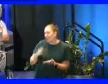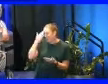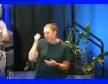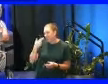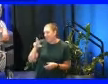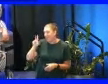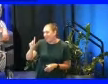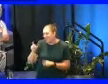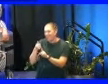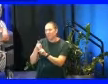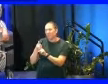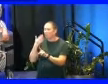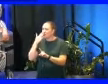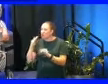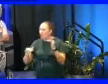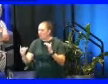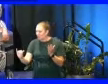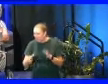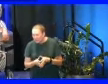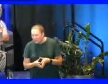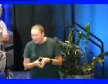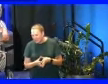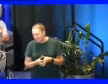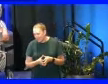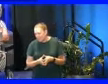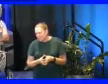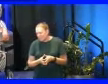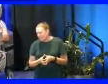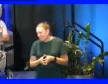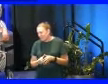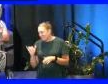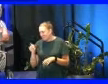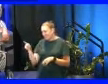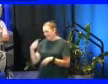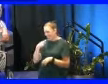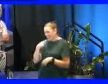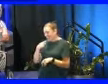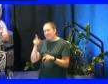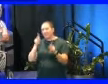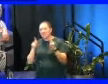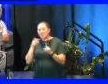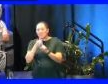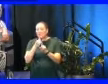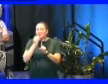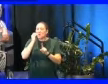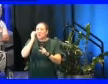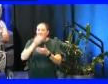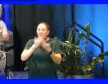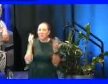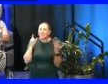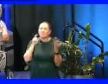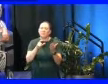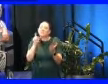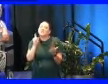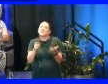is a good balance as well. But like he said, you know, the people that are homeless, you have to have some